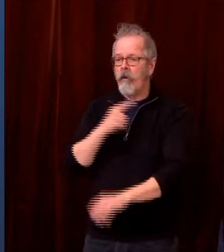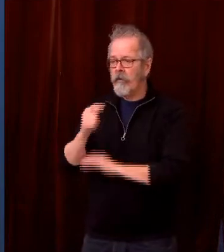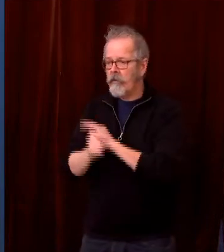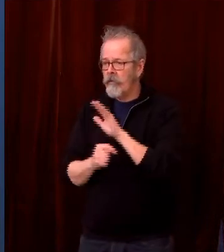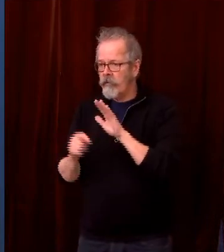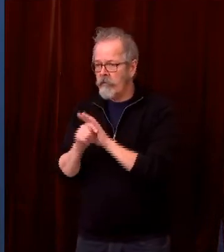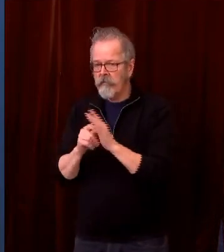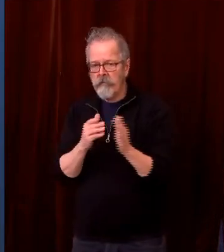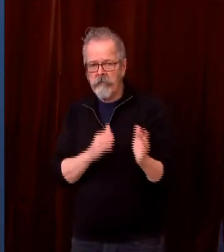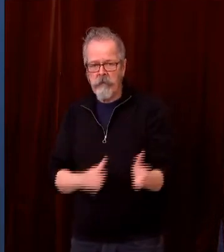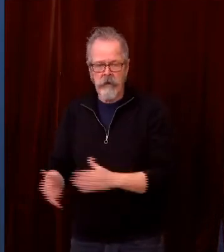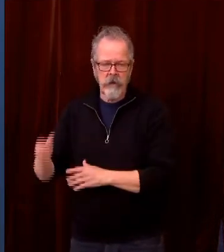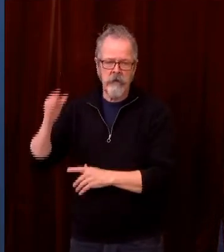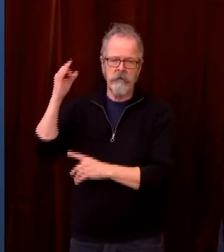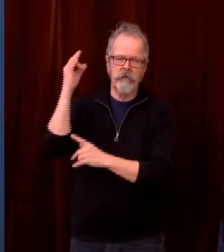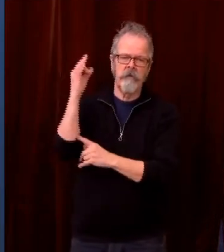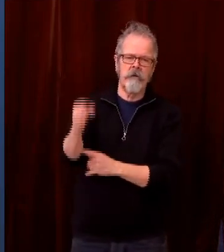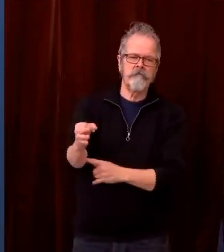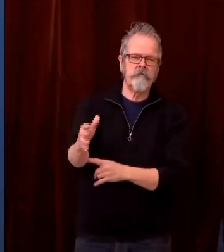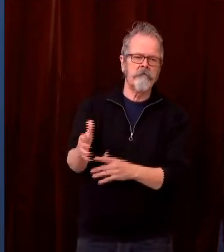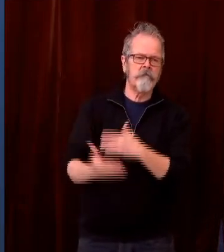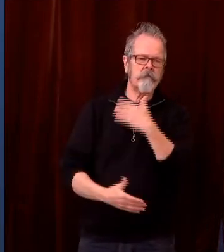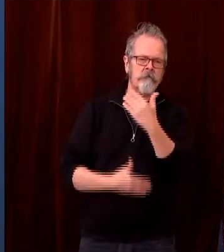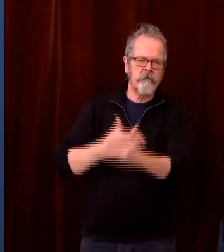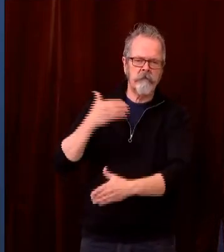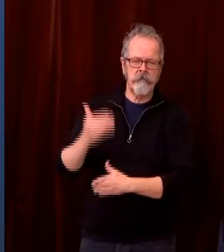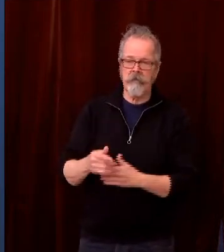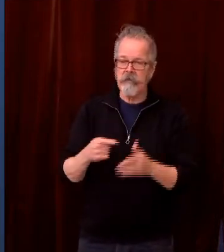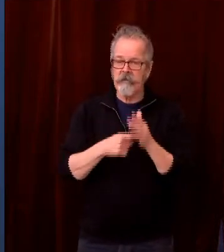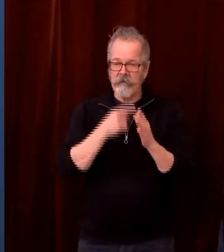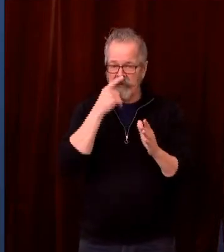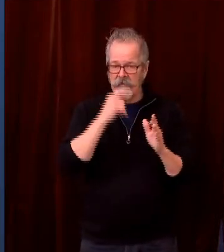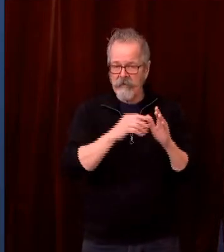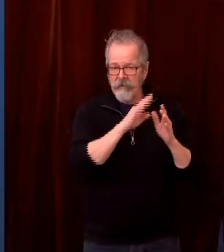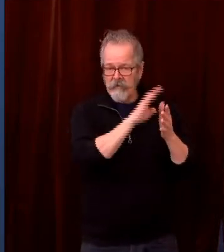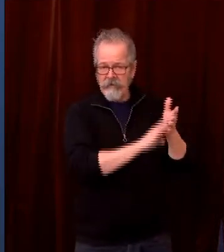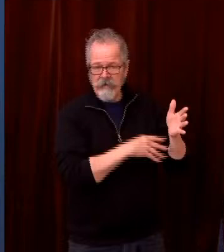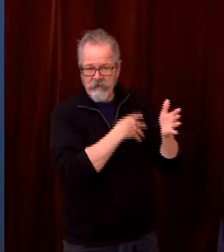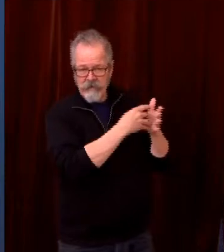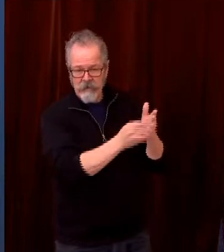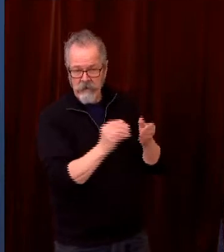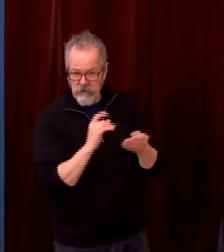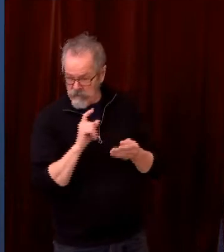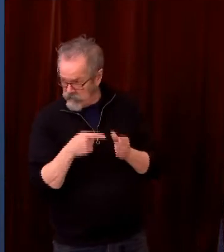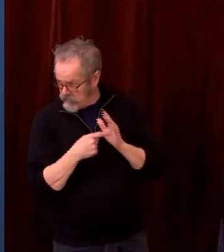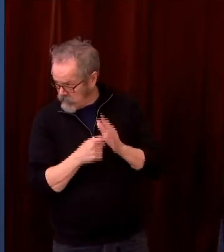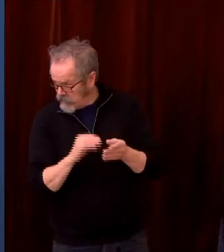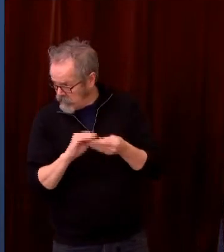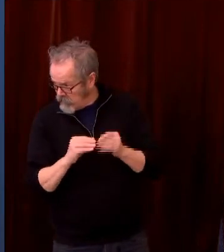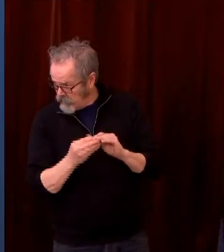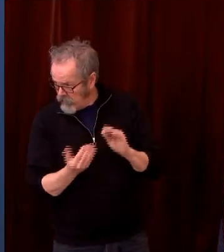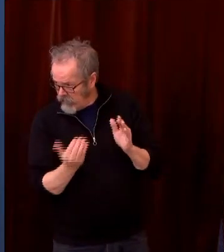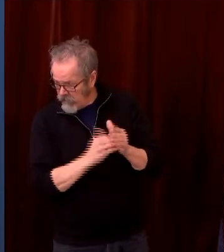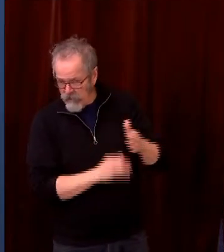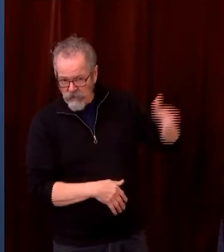put this graph up. If you look at these numbers, frankly, it's pretty significant. We've gone from the 19th of January, from